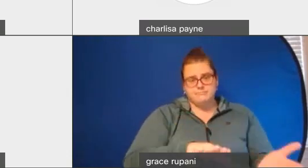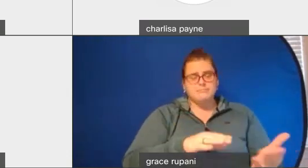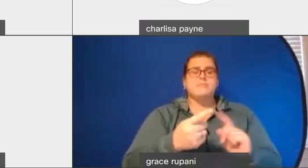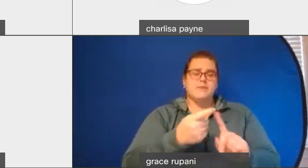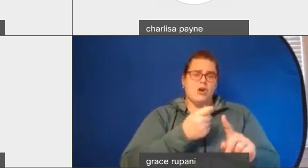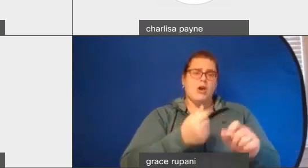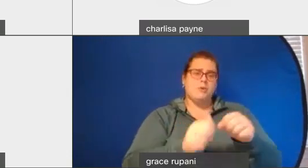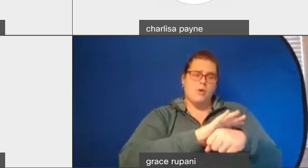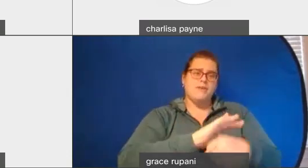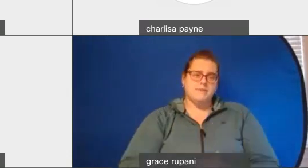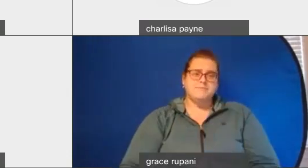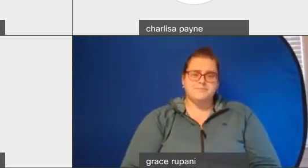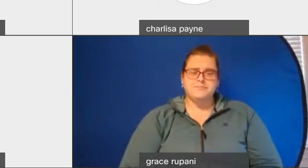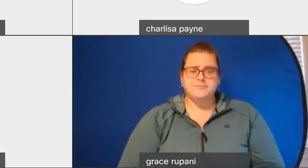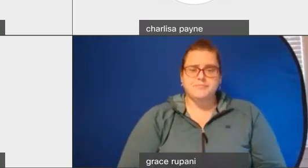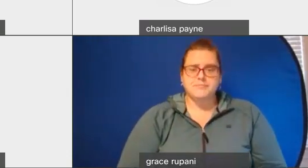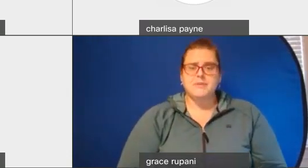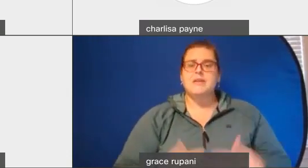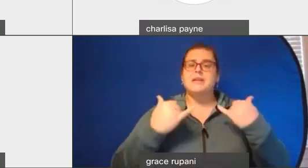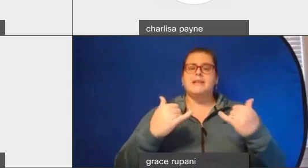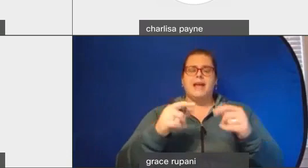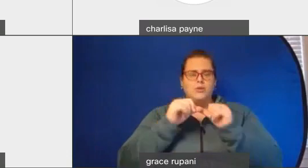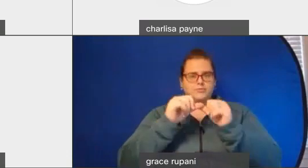So we can now move on to the questions.